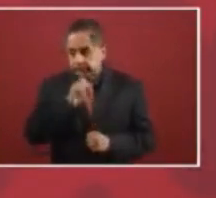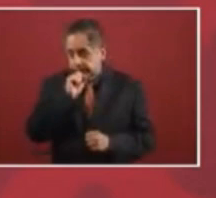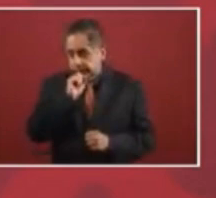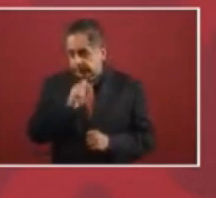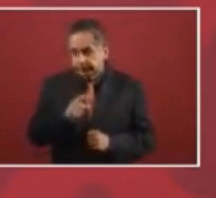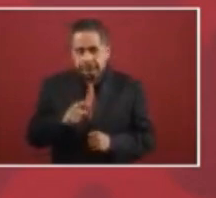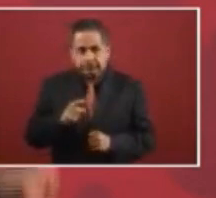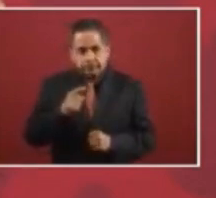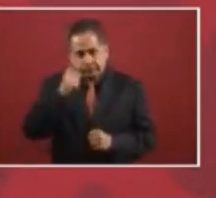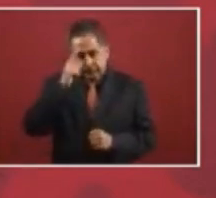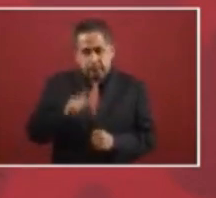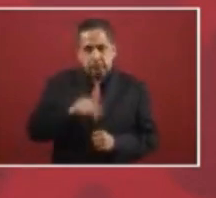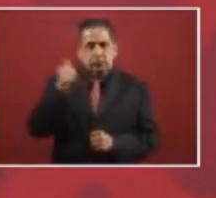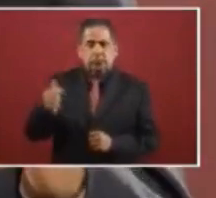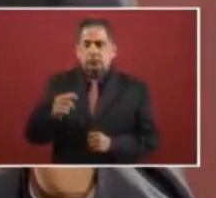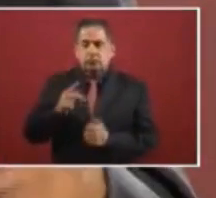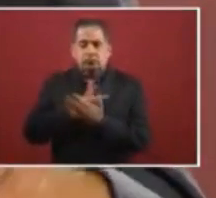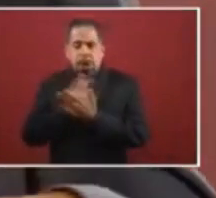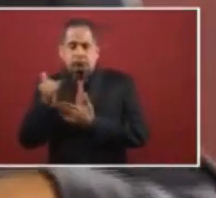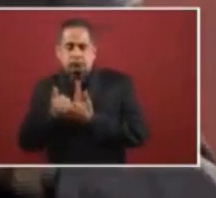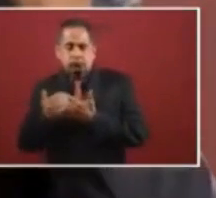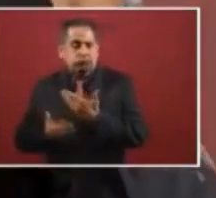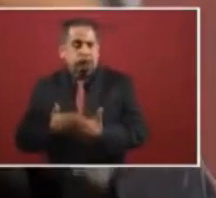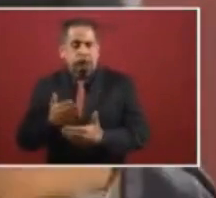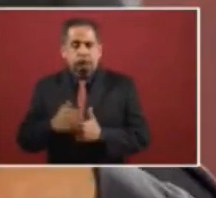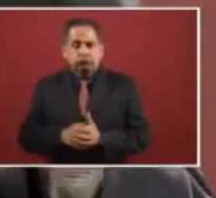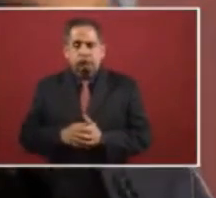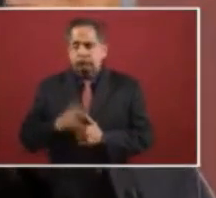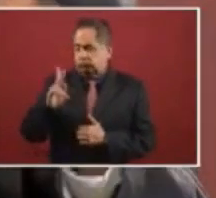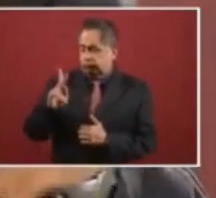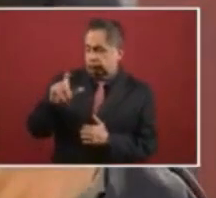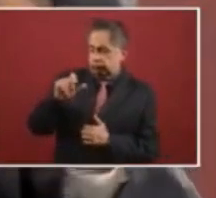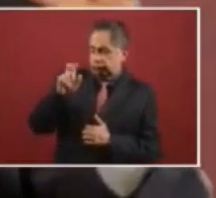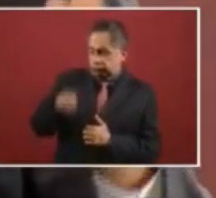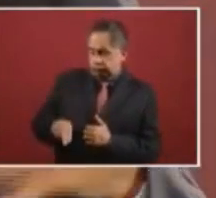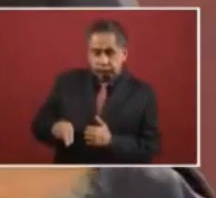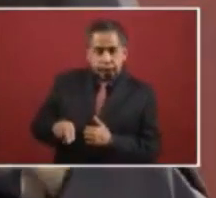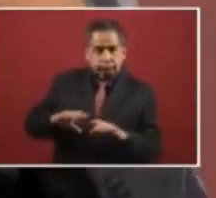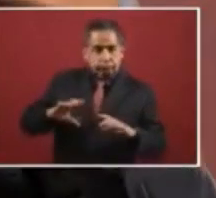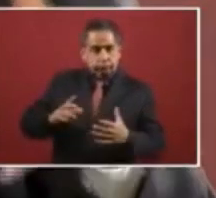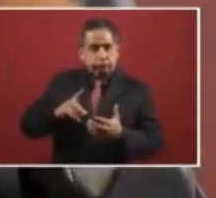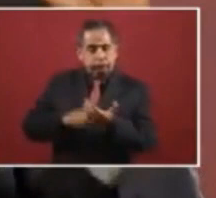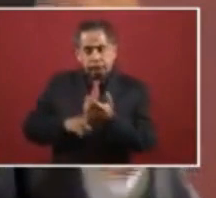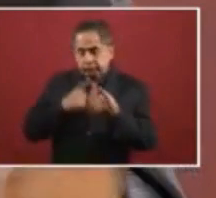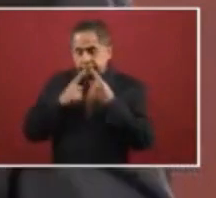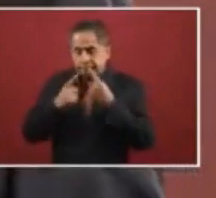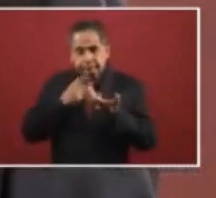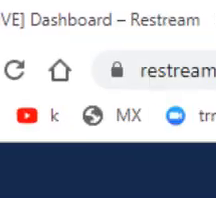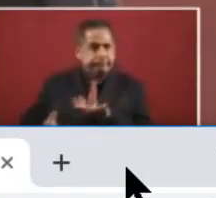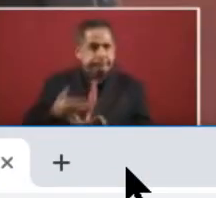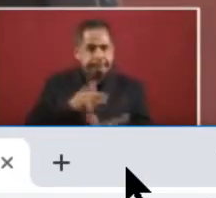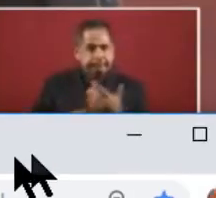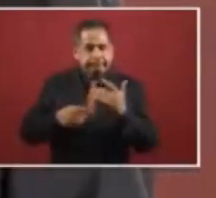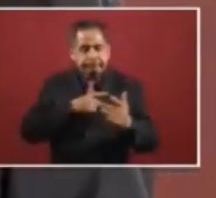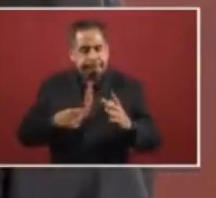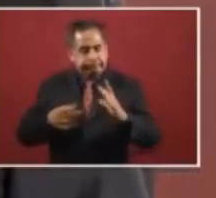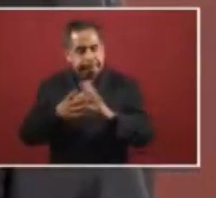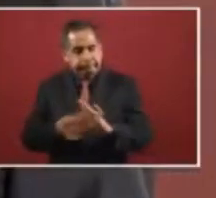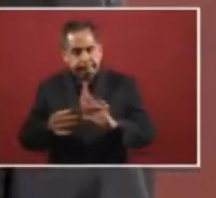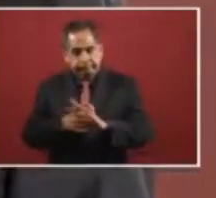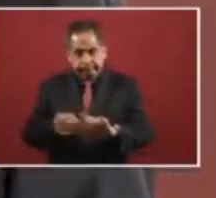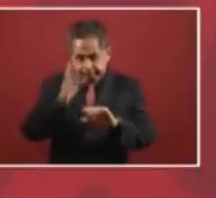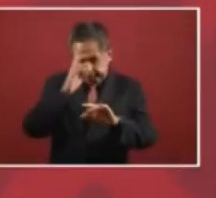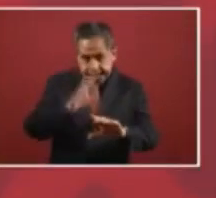and to encourage other projects like infrastructure, which